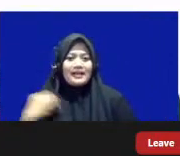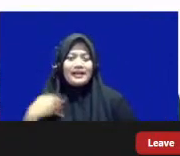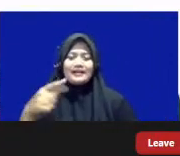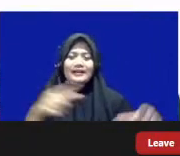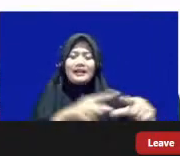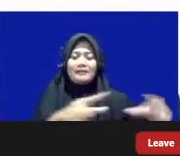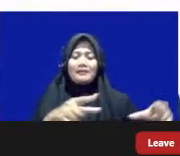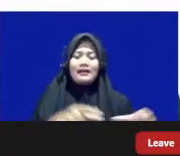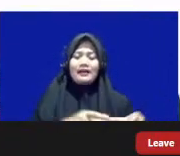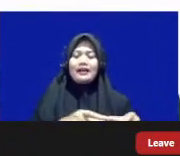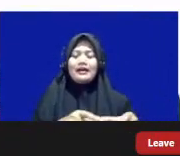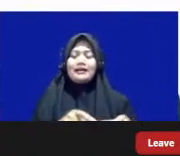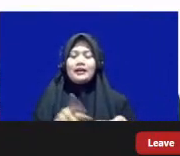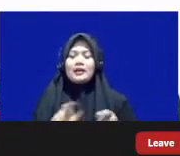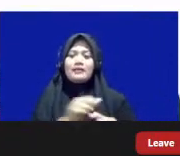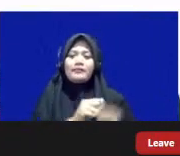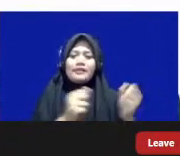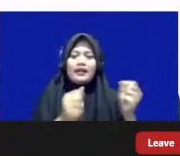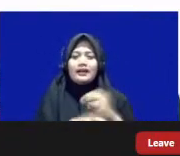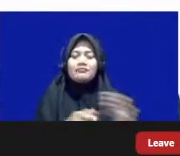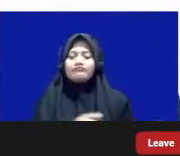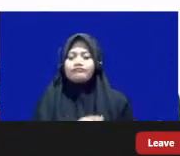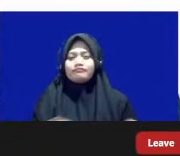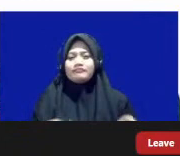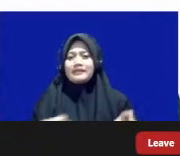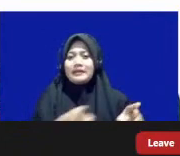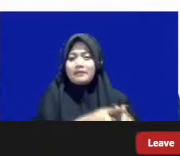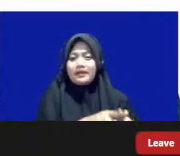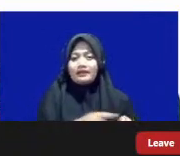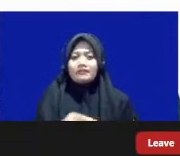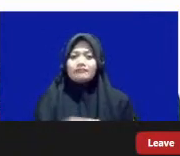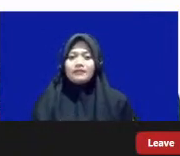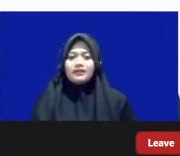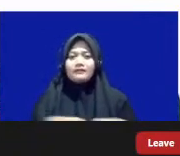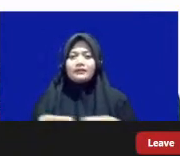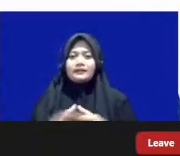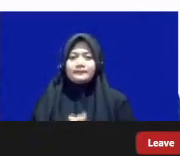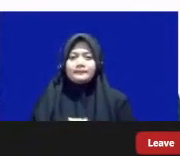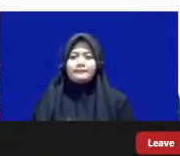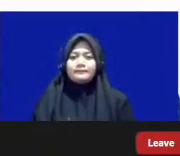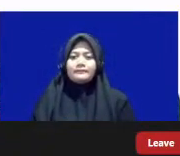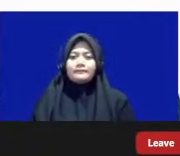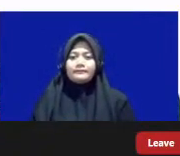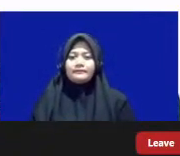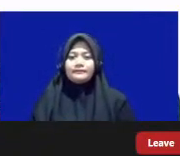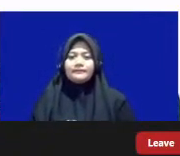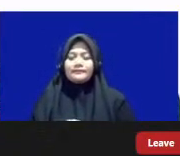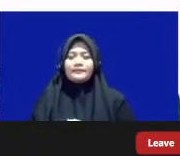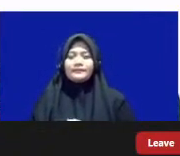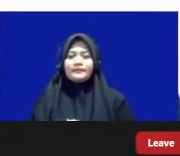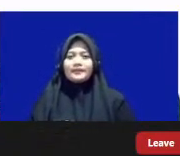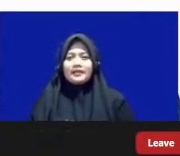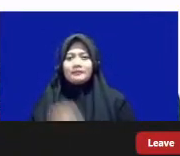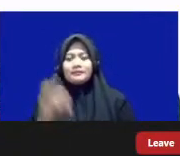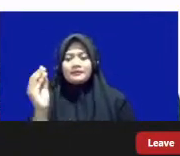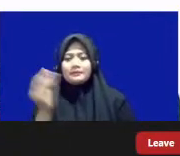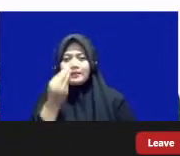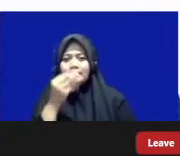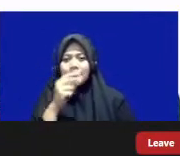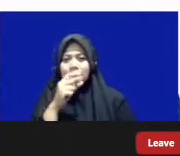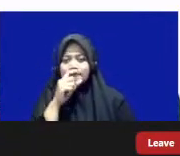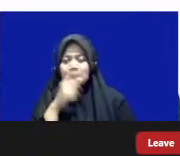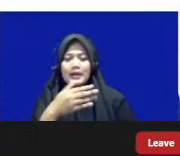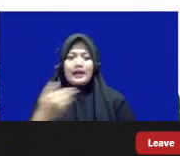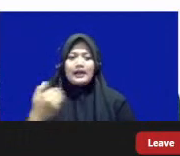and protections in a coordinated and effective manner. Under his leadership, he works with more than 100 humanitarian agencies in Indonesia, as